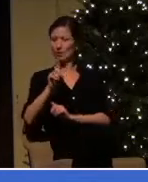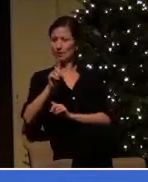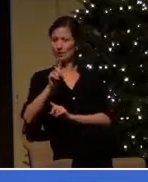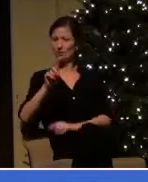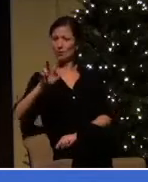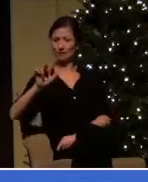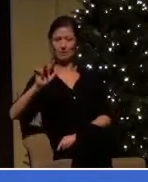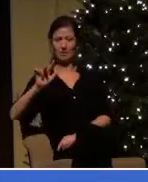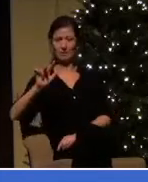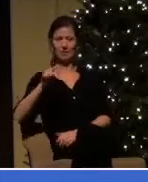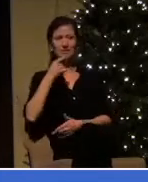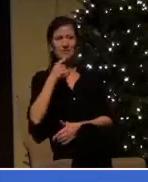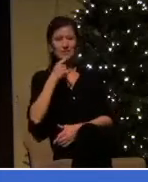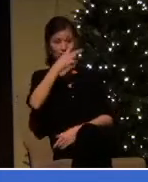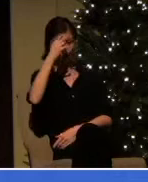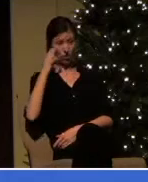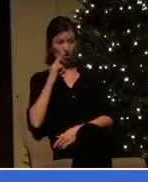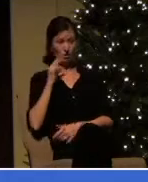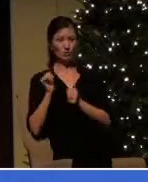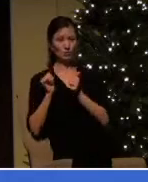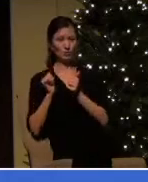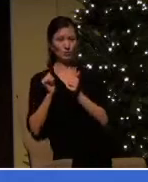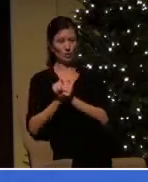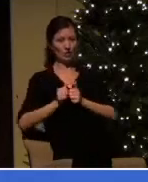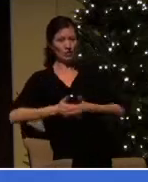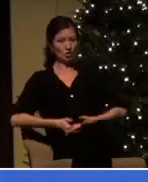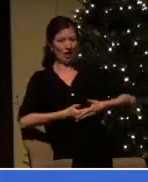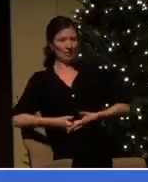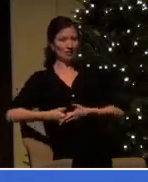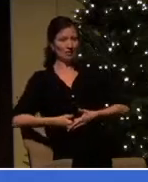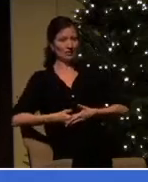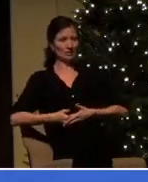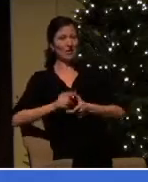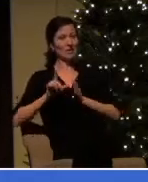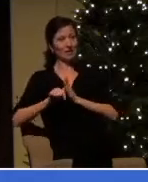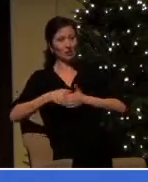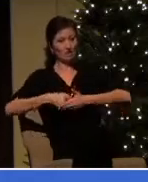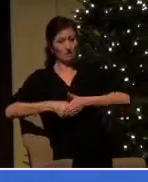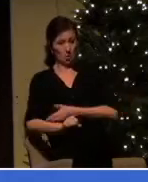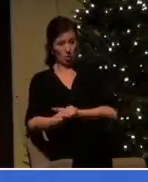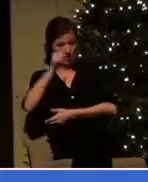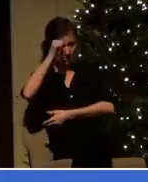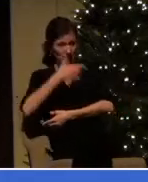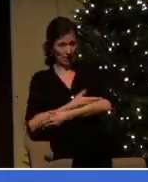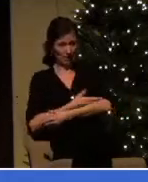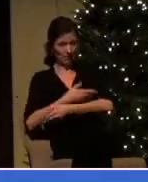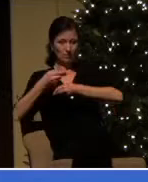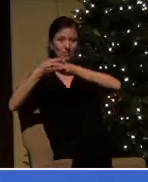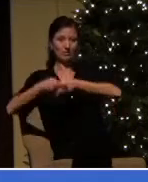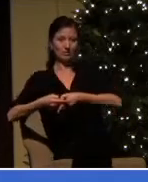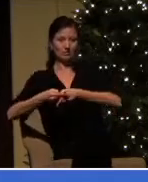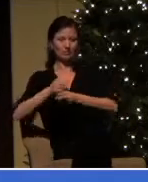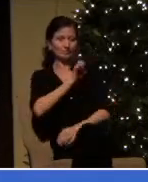this passage, "The virgin will be with child and will give birth to a son, and they will call him